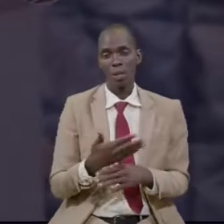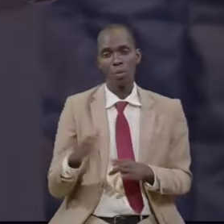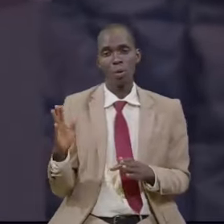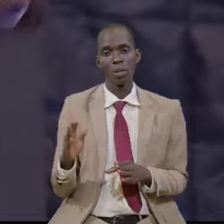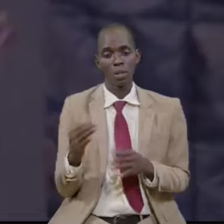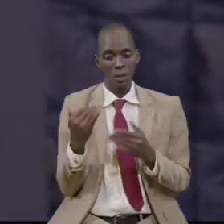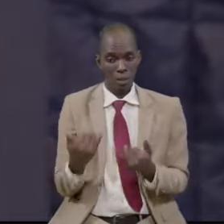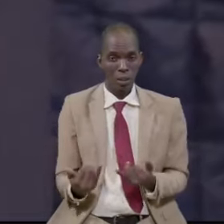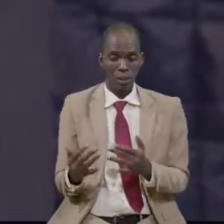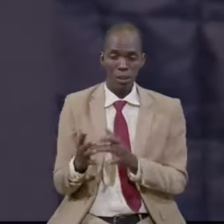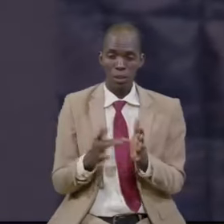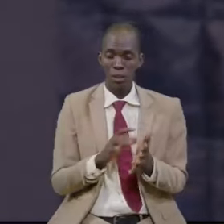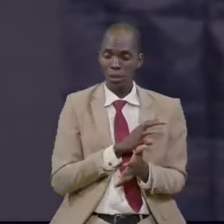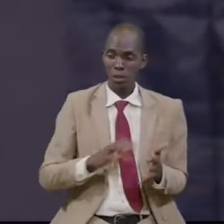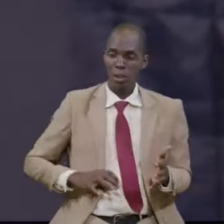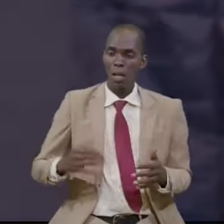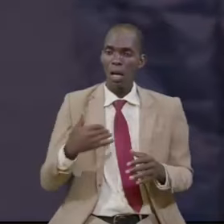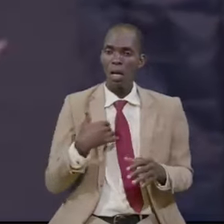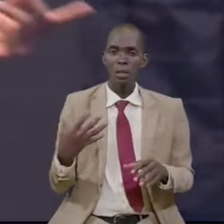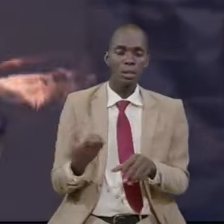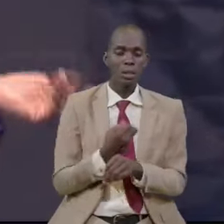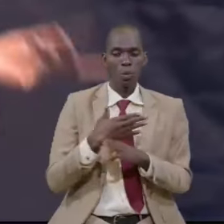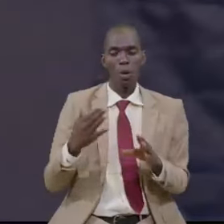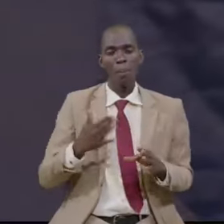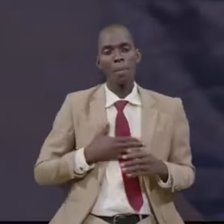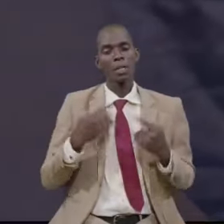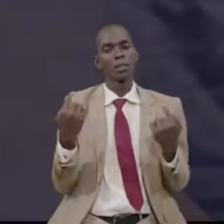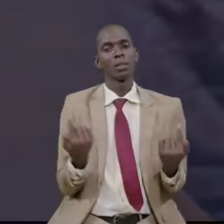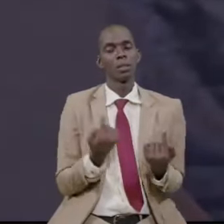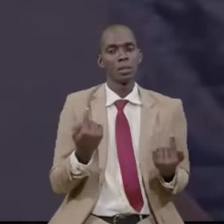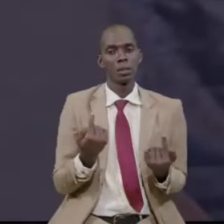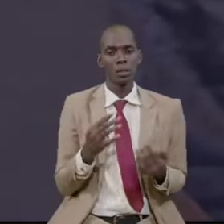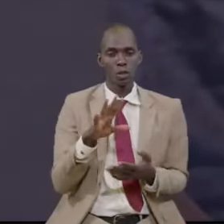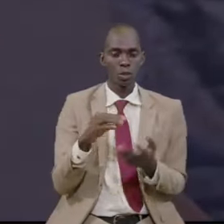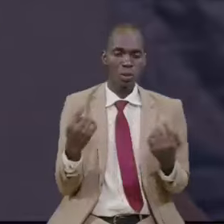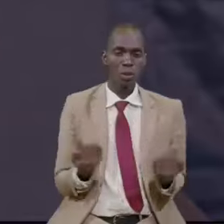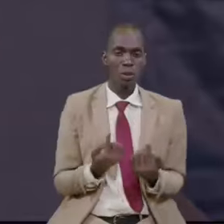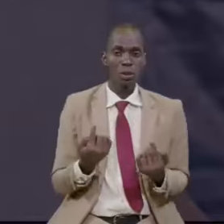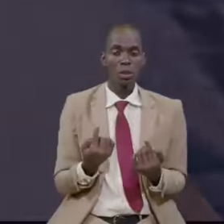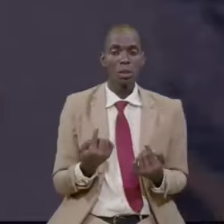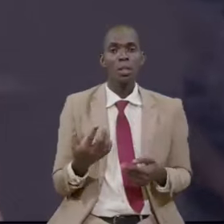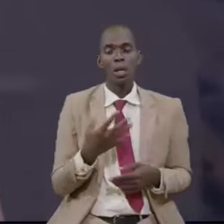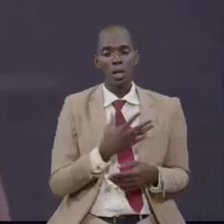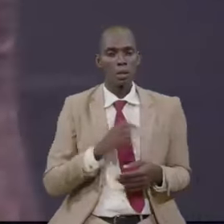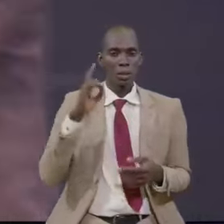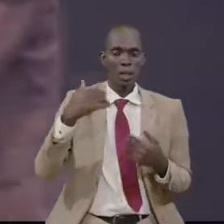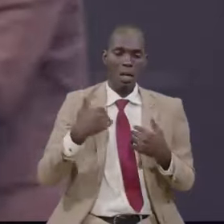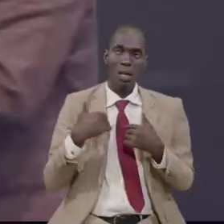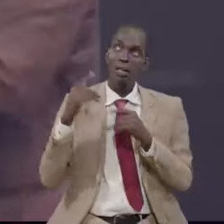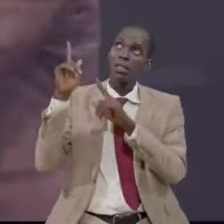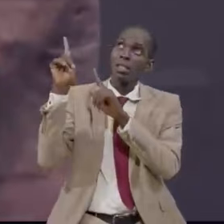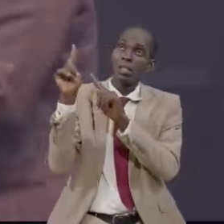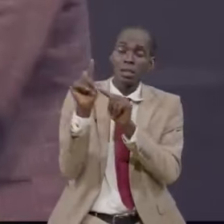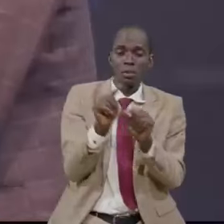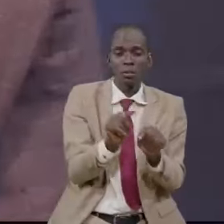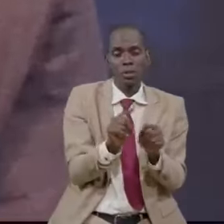away my sin, your sin, and he has transferred to you his